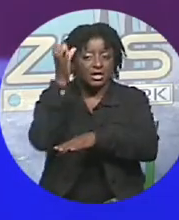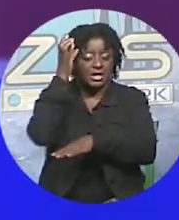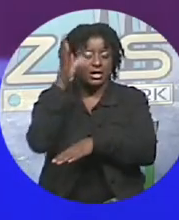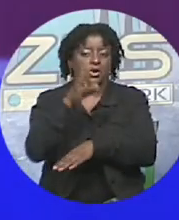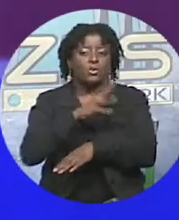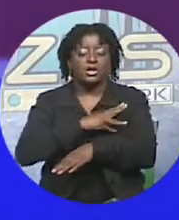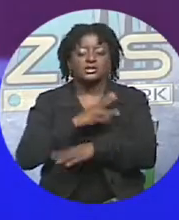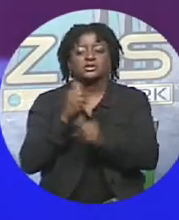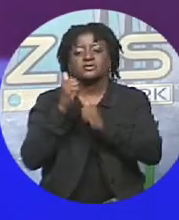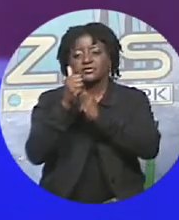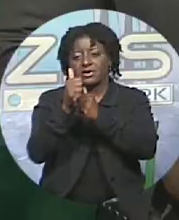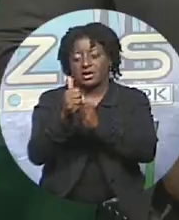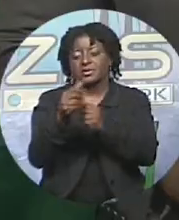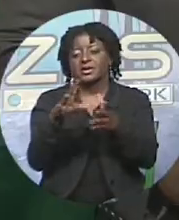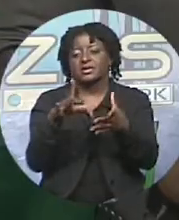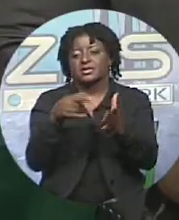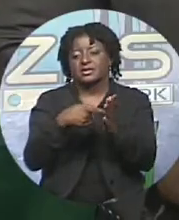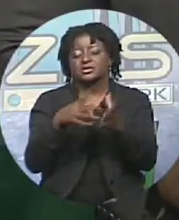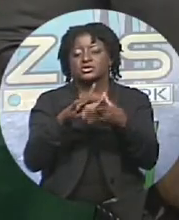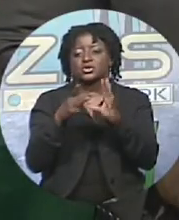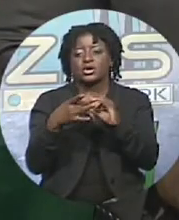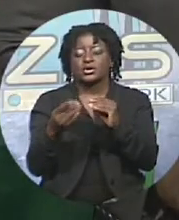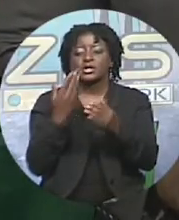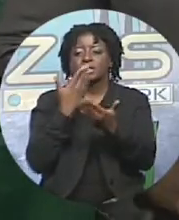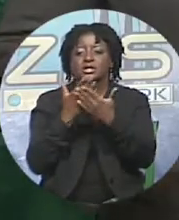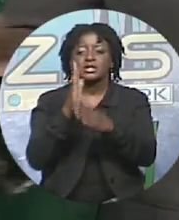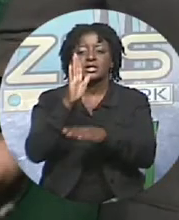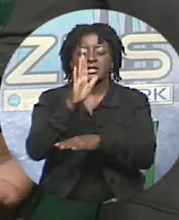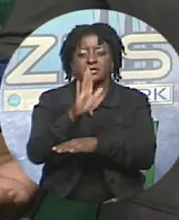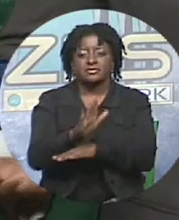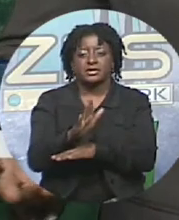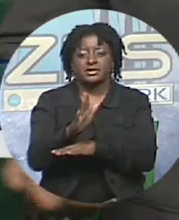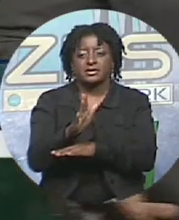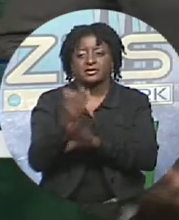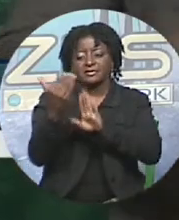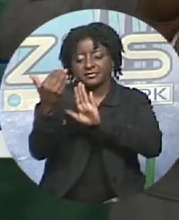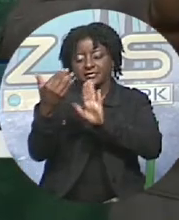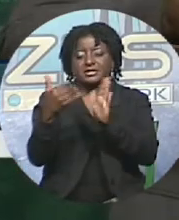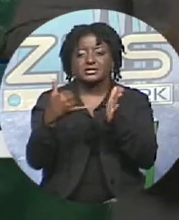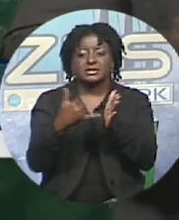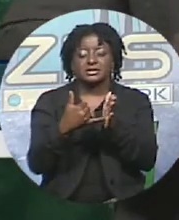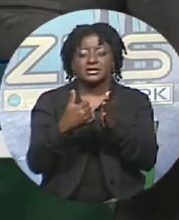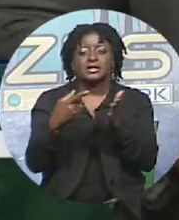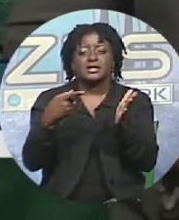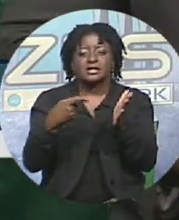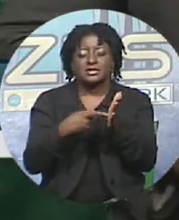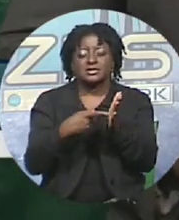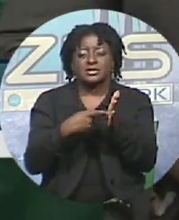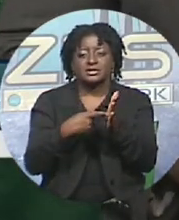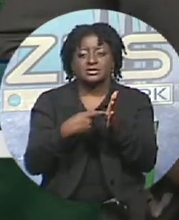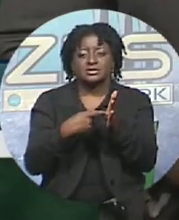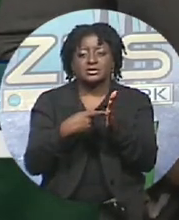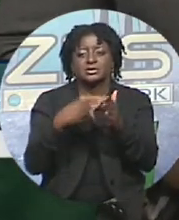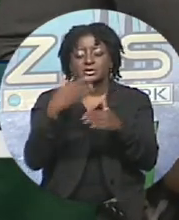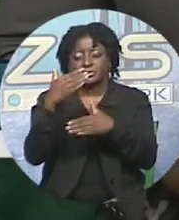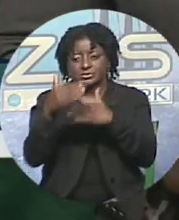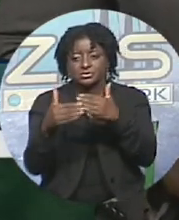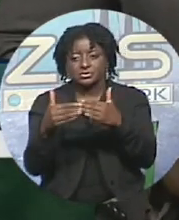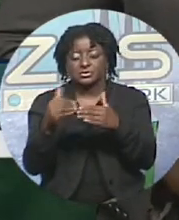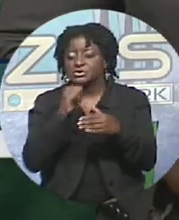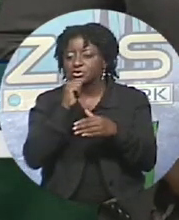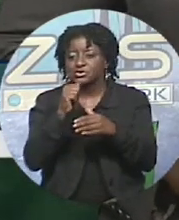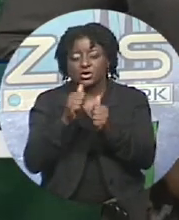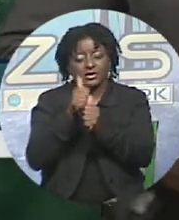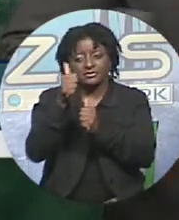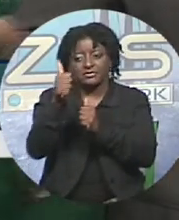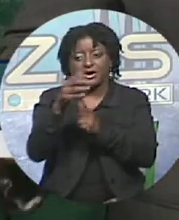us live tonight. Good evening, Clint. Good evening, Charisma. Let's face it, this move wasn't far off, and many economic analysts watching